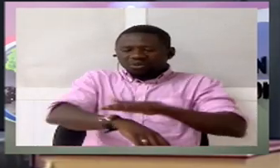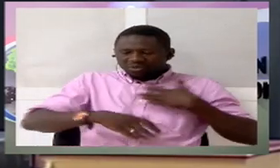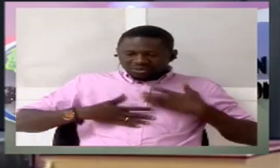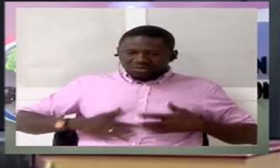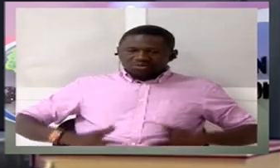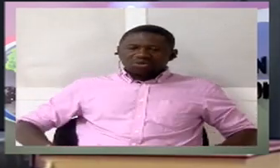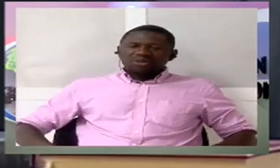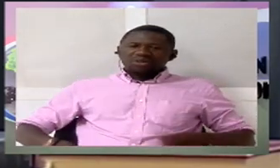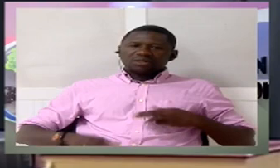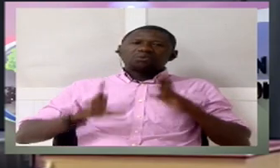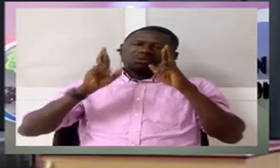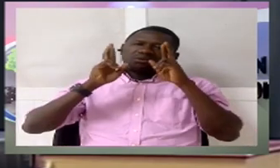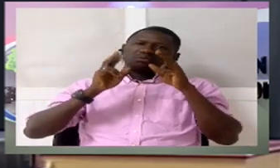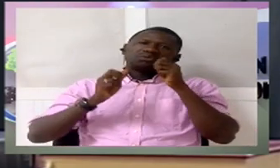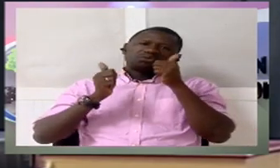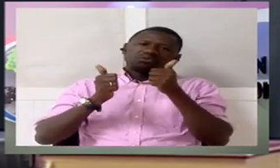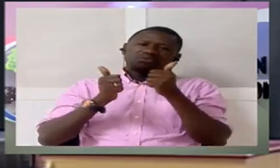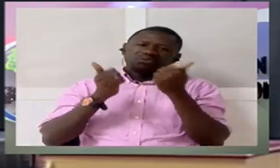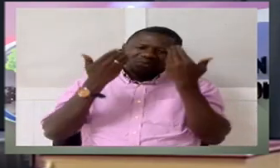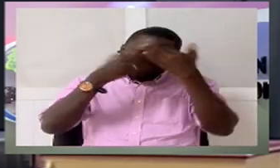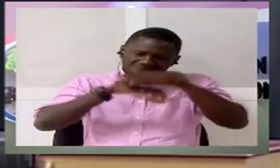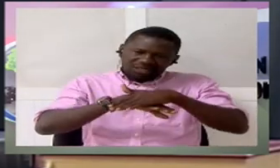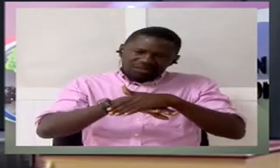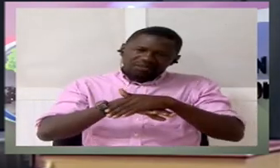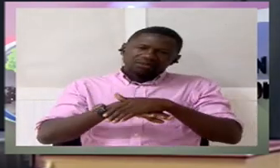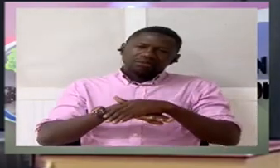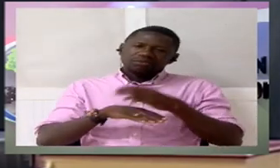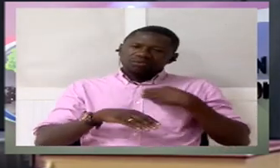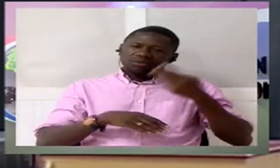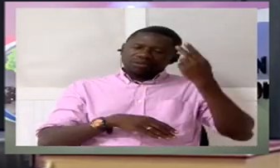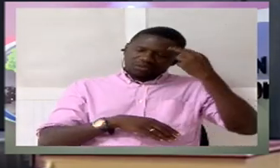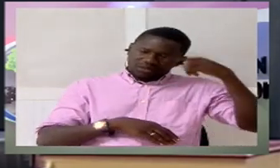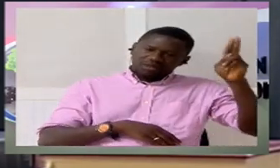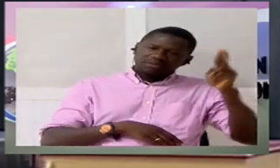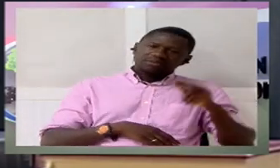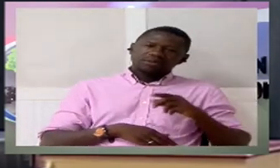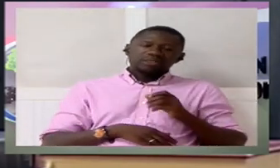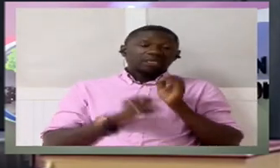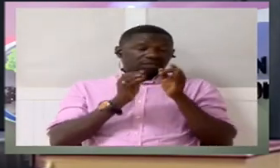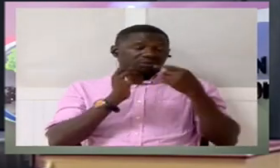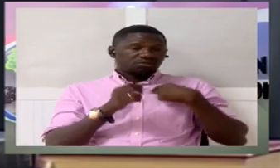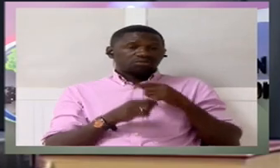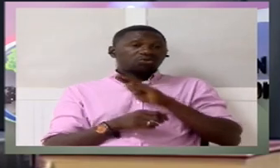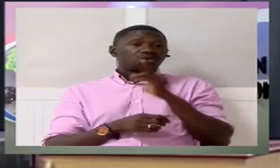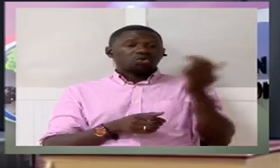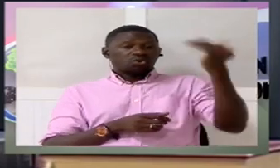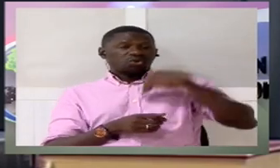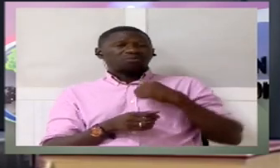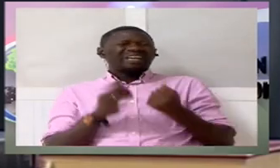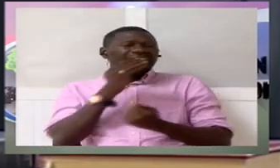night. I wished him good night. And we left. He said to me, but don't come early